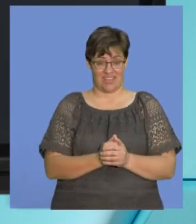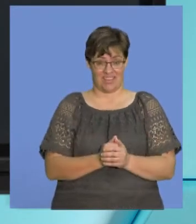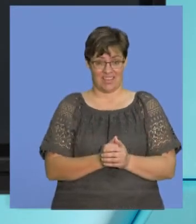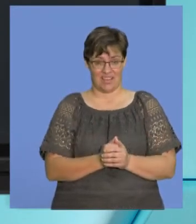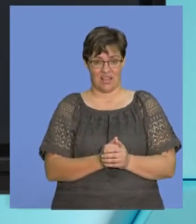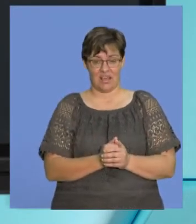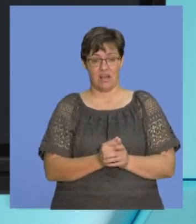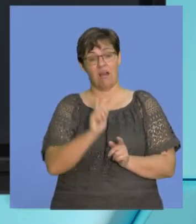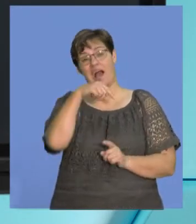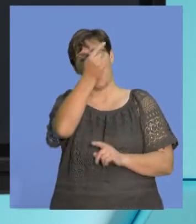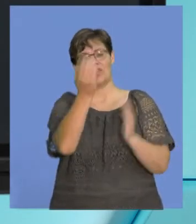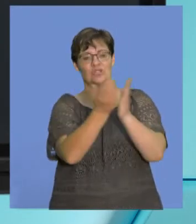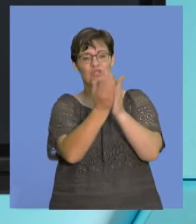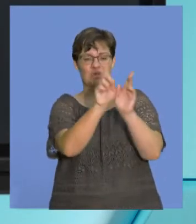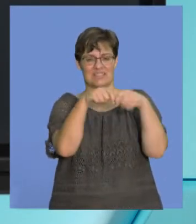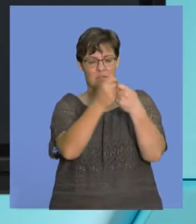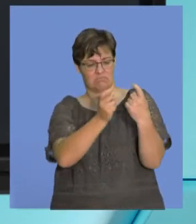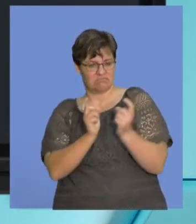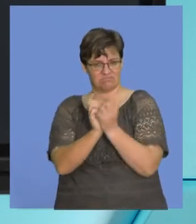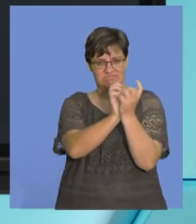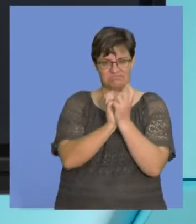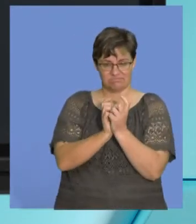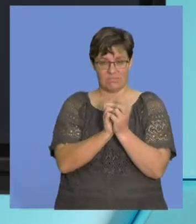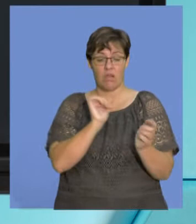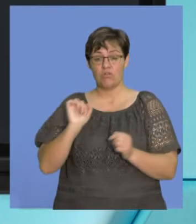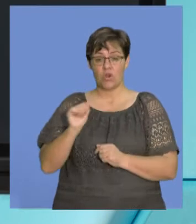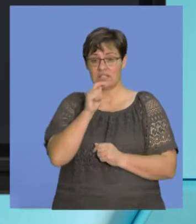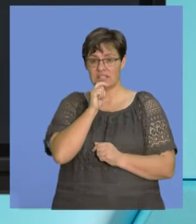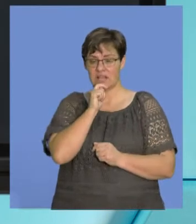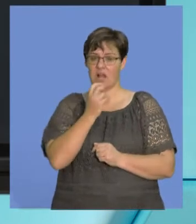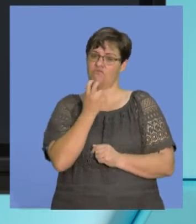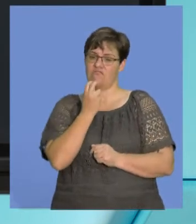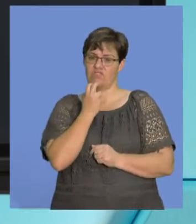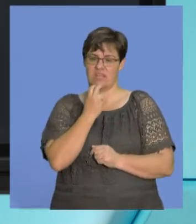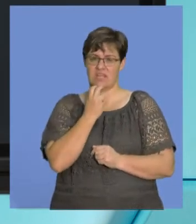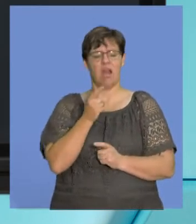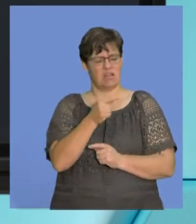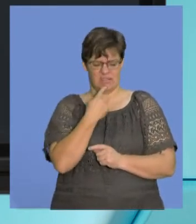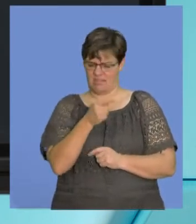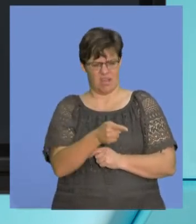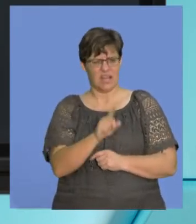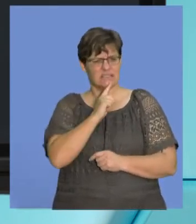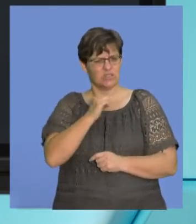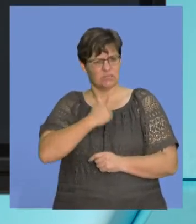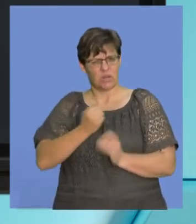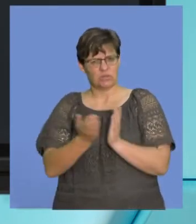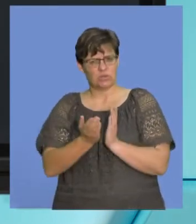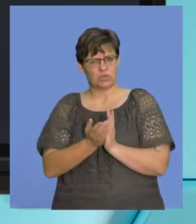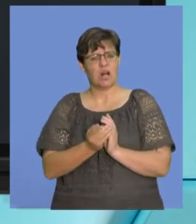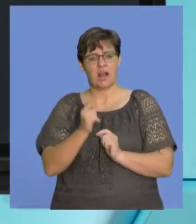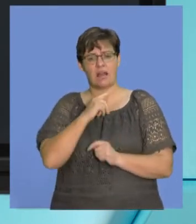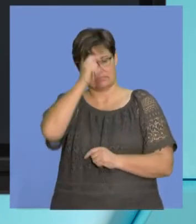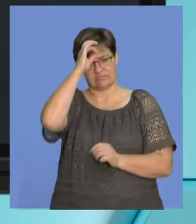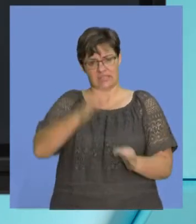soccer match with a team from another school, and if your teachers or coach were refereeing that, one could say, well,